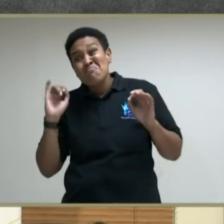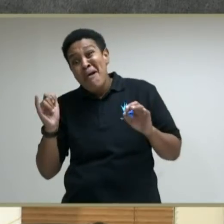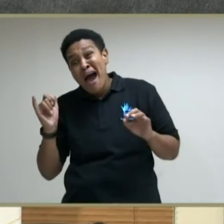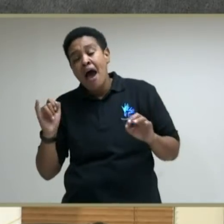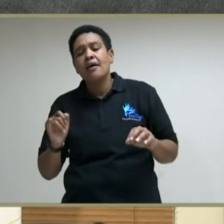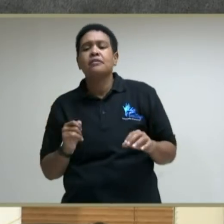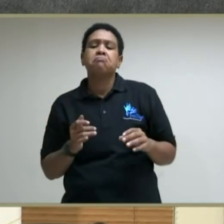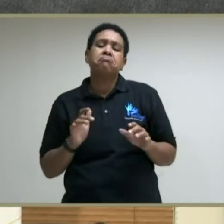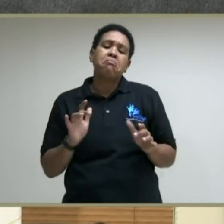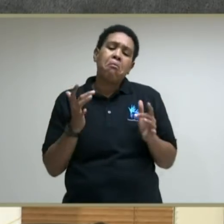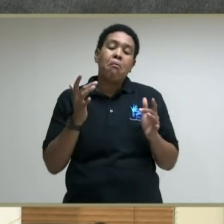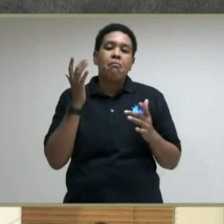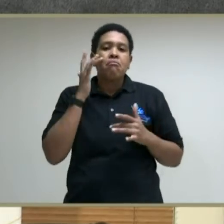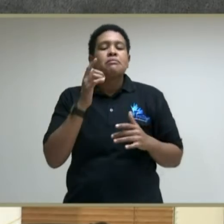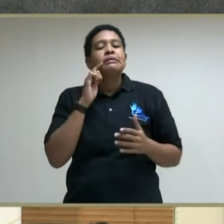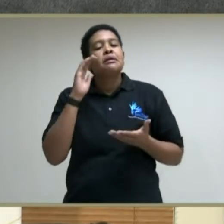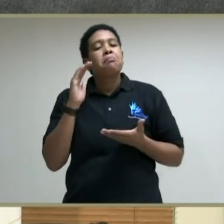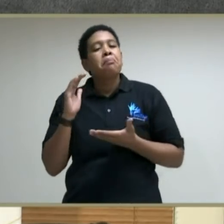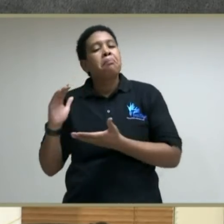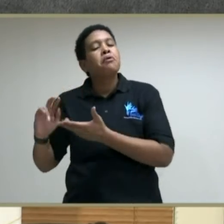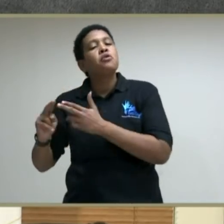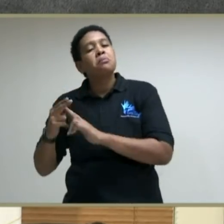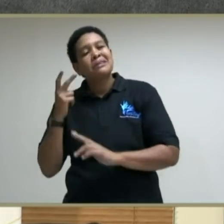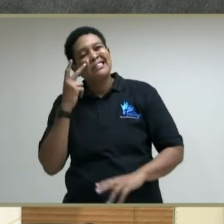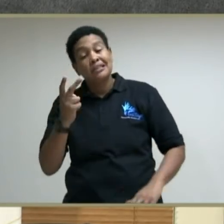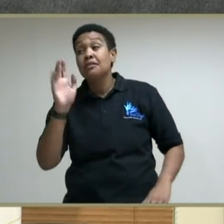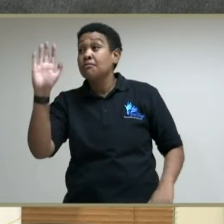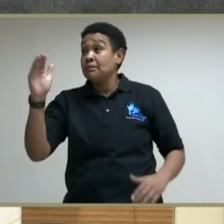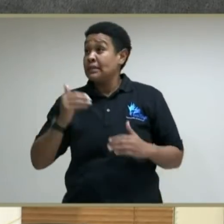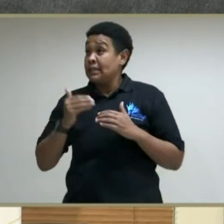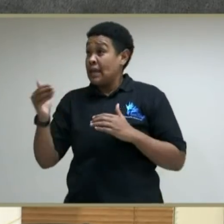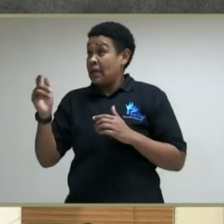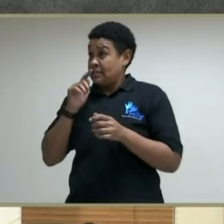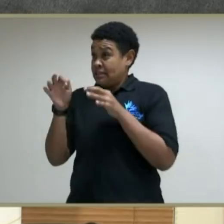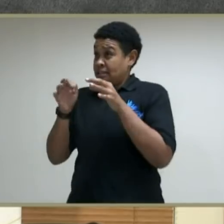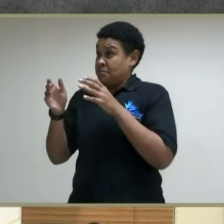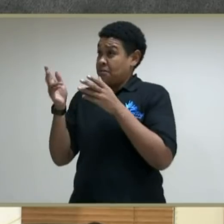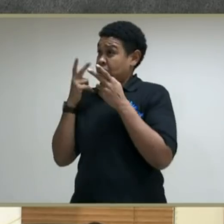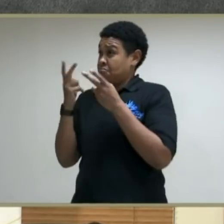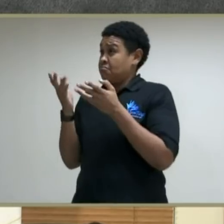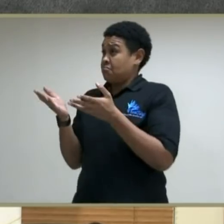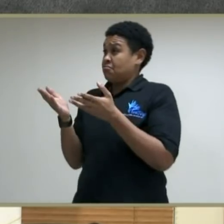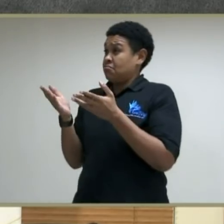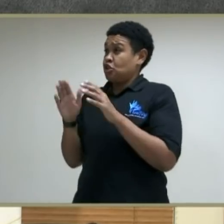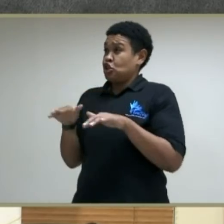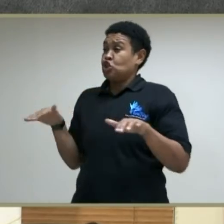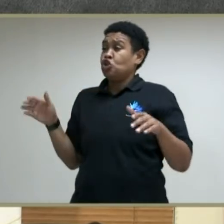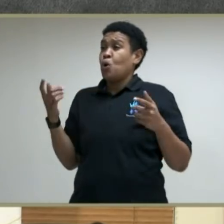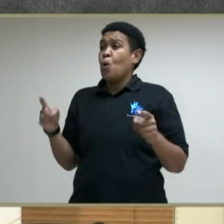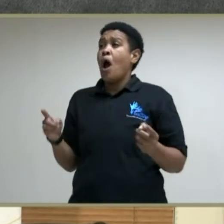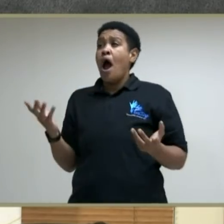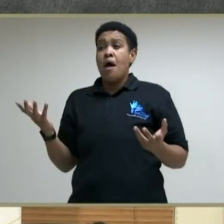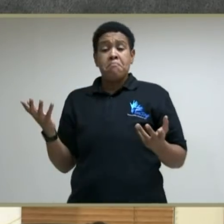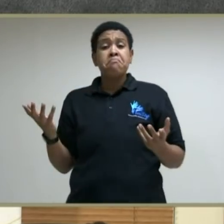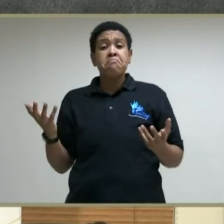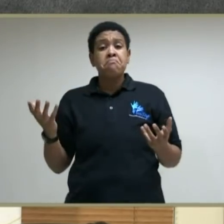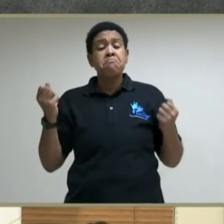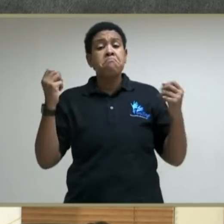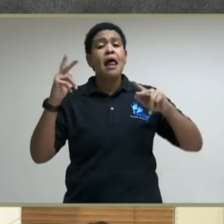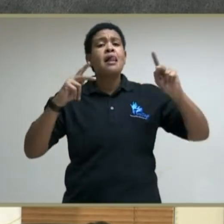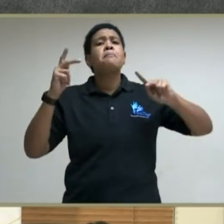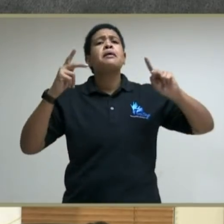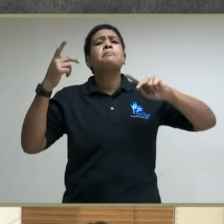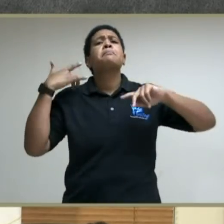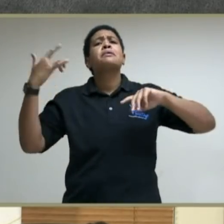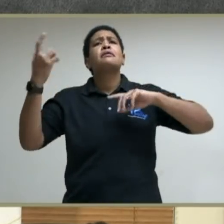Next slide. I want to point out in particular what is happening with our children. Many persons